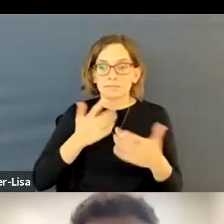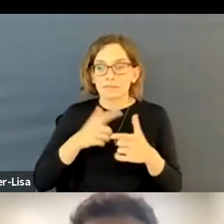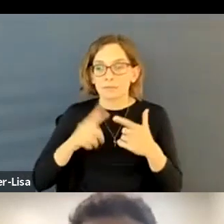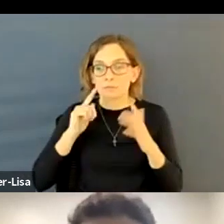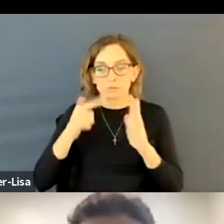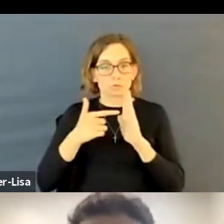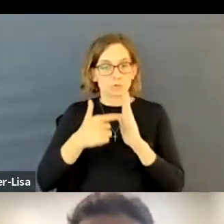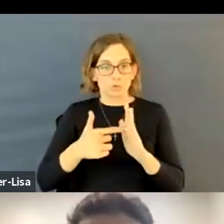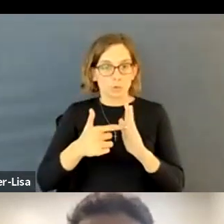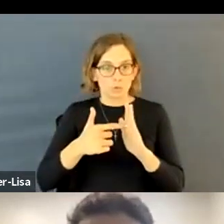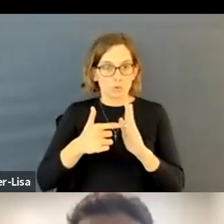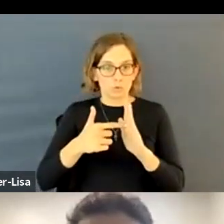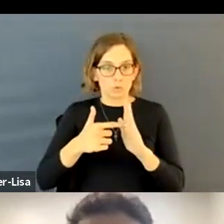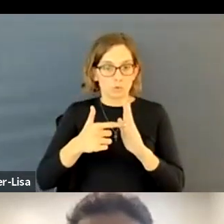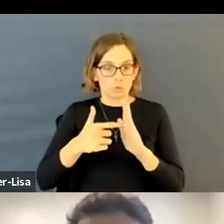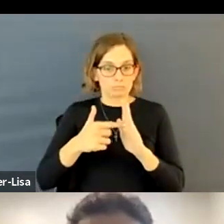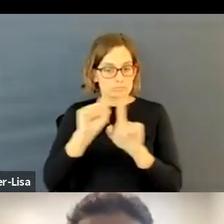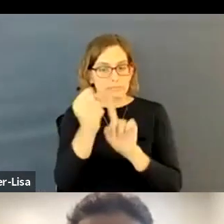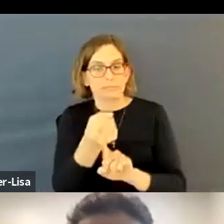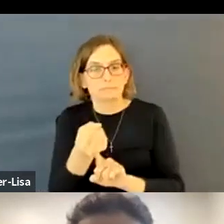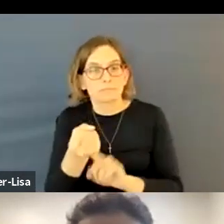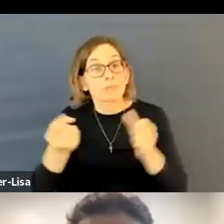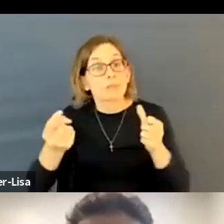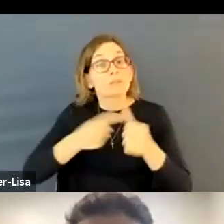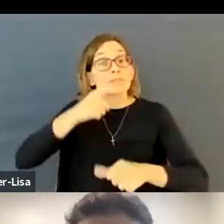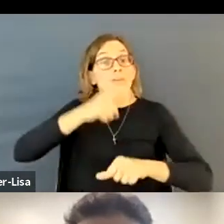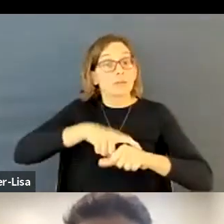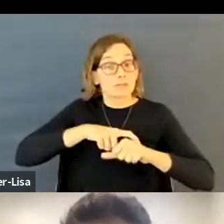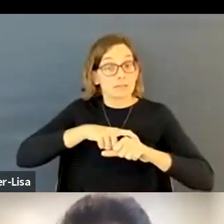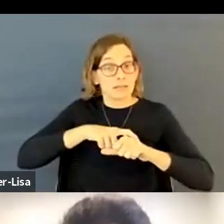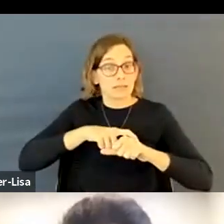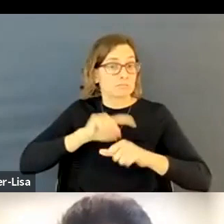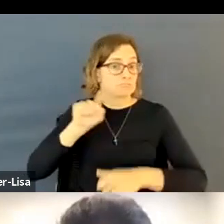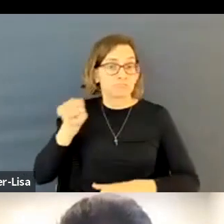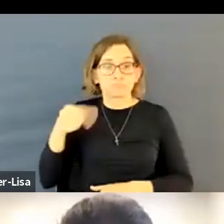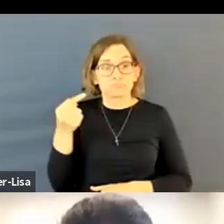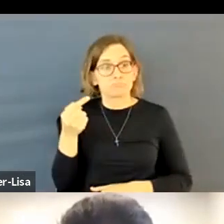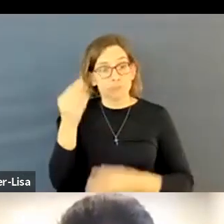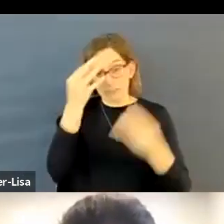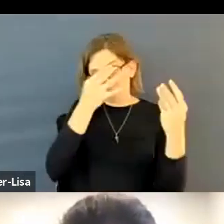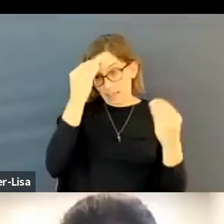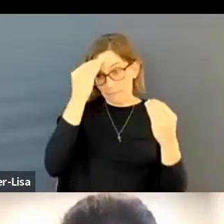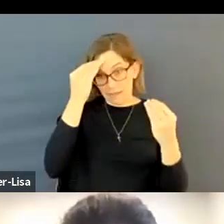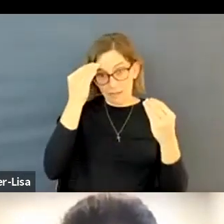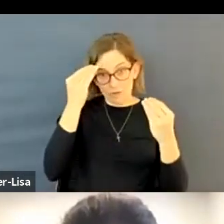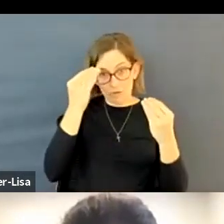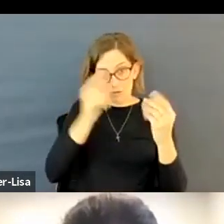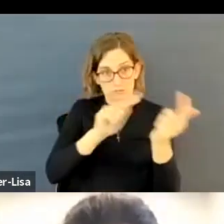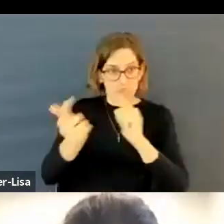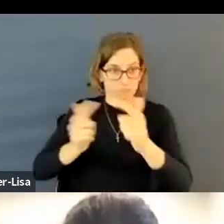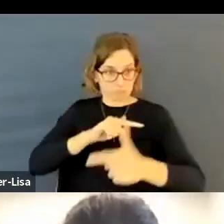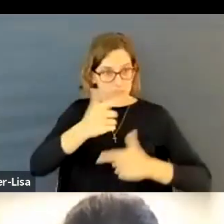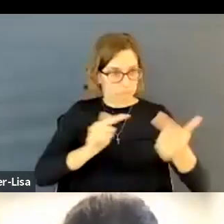scene. And what I'd like you to do the first time we show go through it is just to think about the dynamics, what is